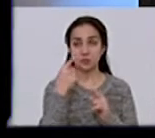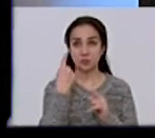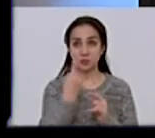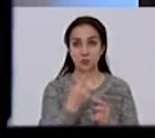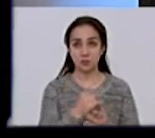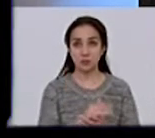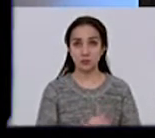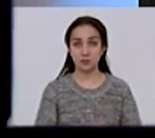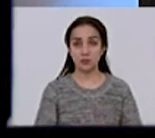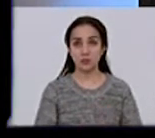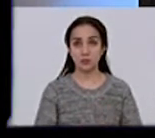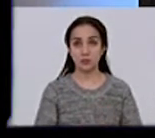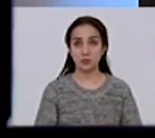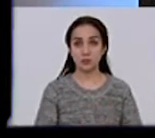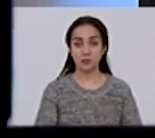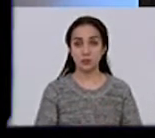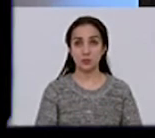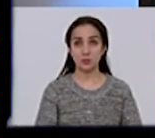1.